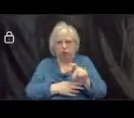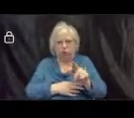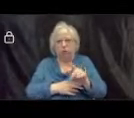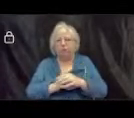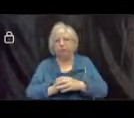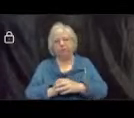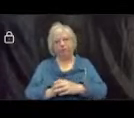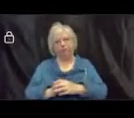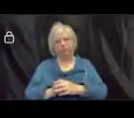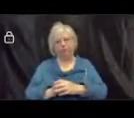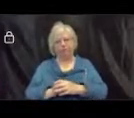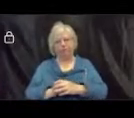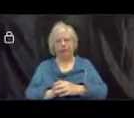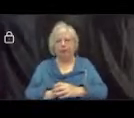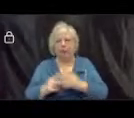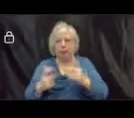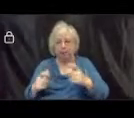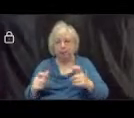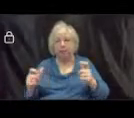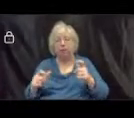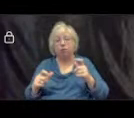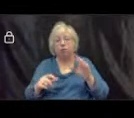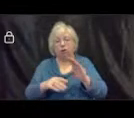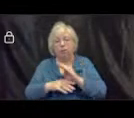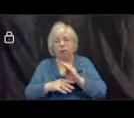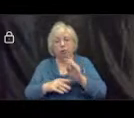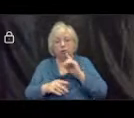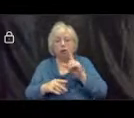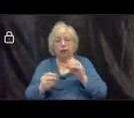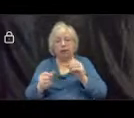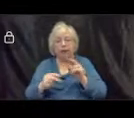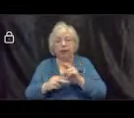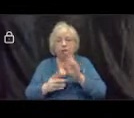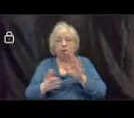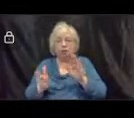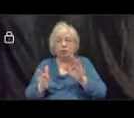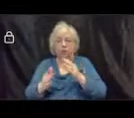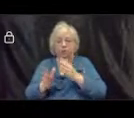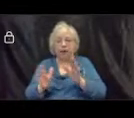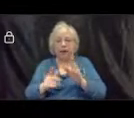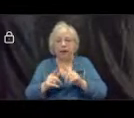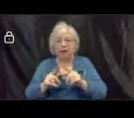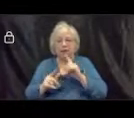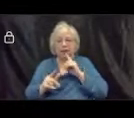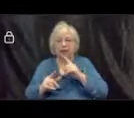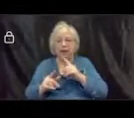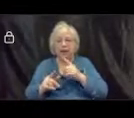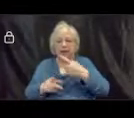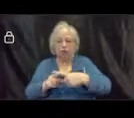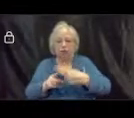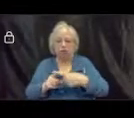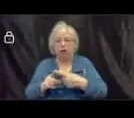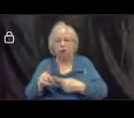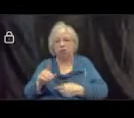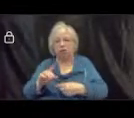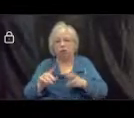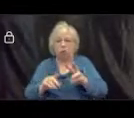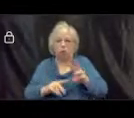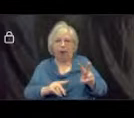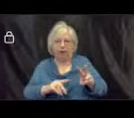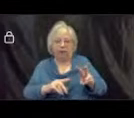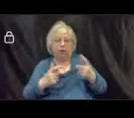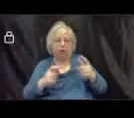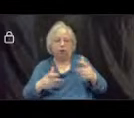Currently the major commercial on the land use plan is the interchange, which is just to the west of this site. A large portion of